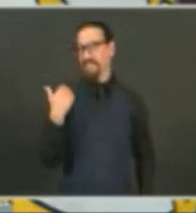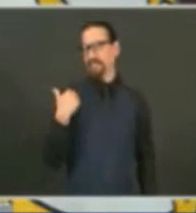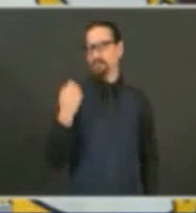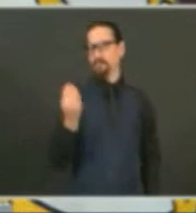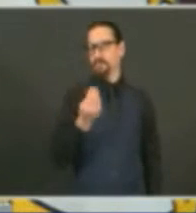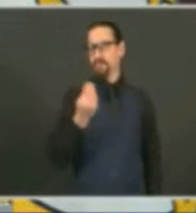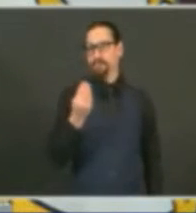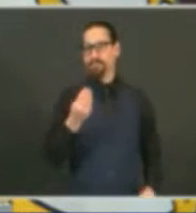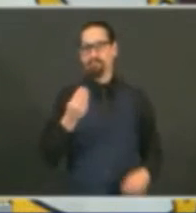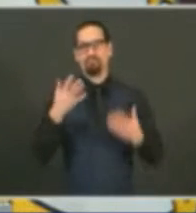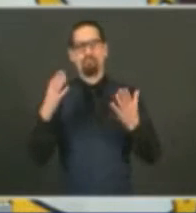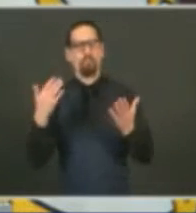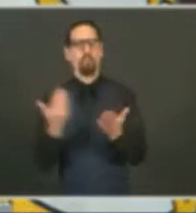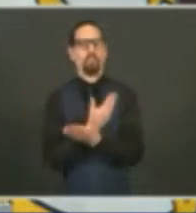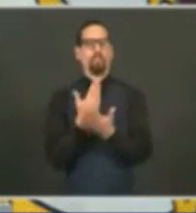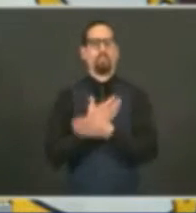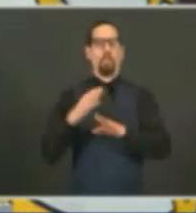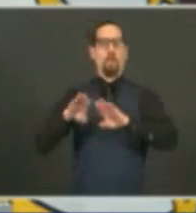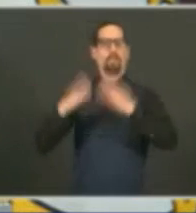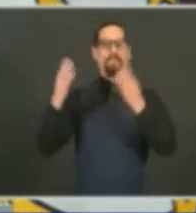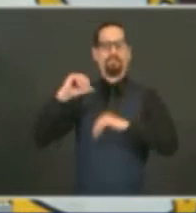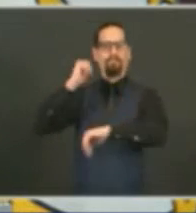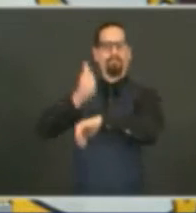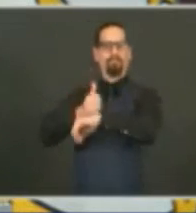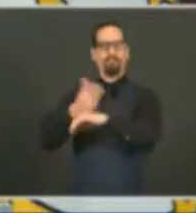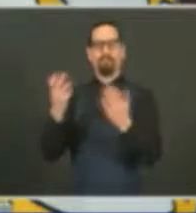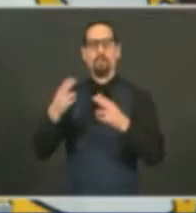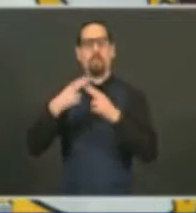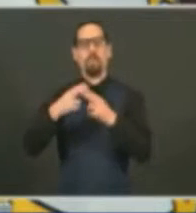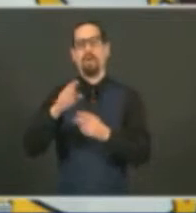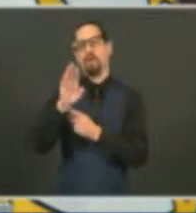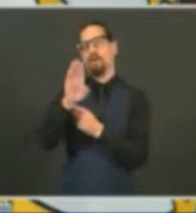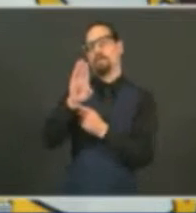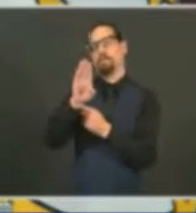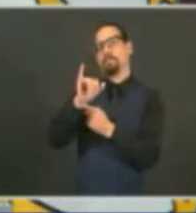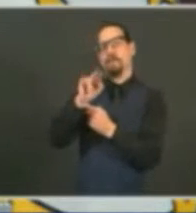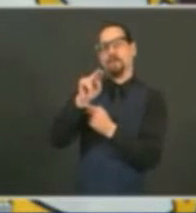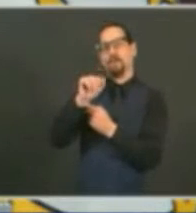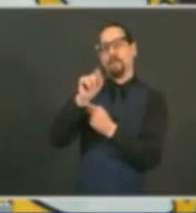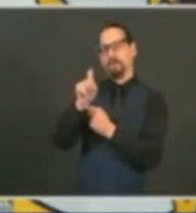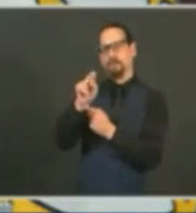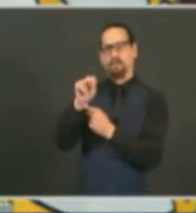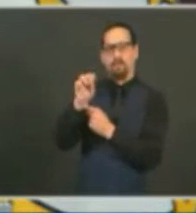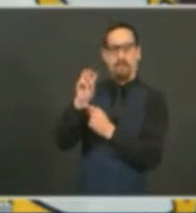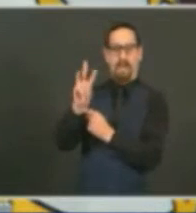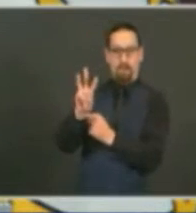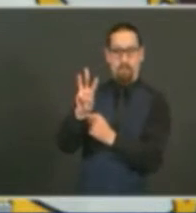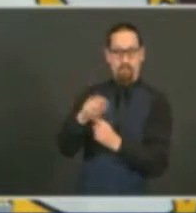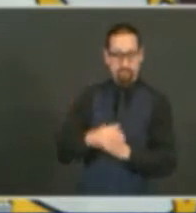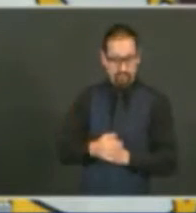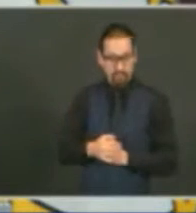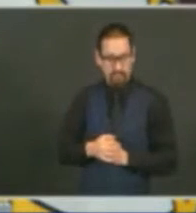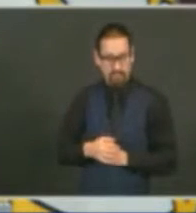opened a brand new Binax Now asymptomatic testing site at the Dunkin' Donuts Center.